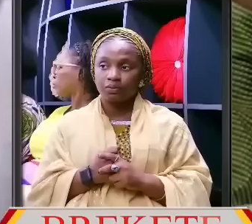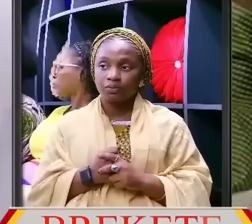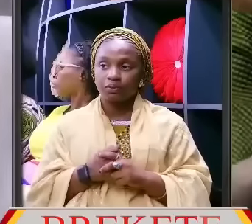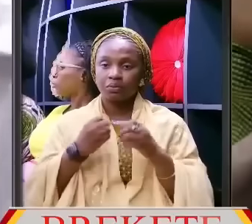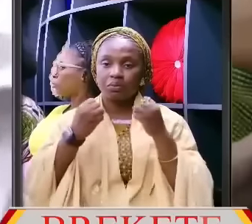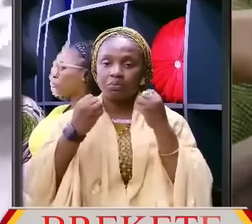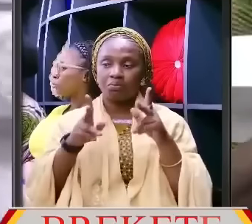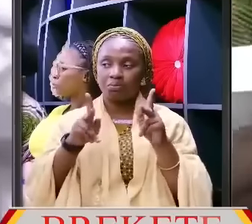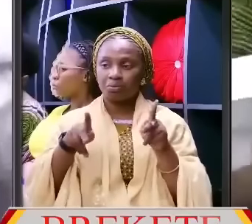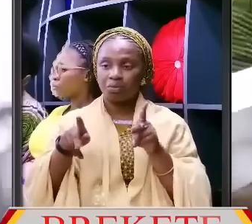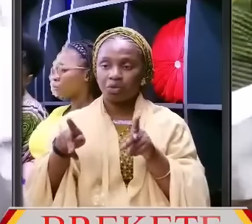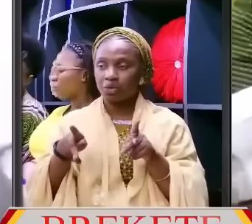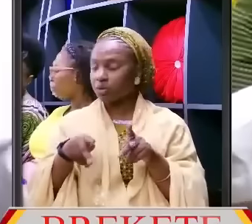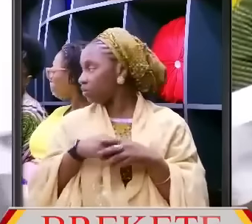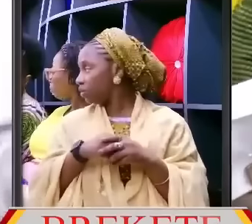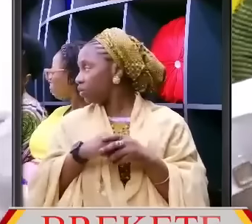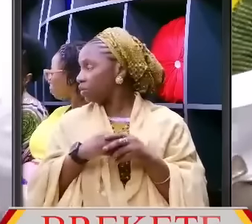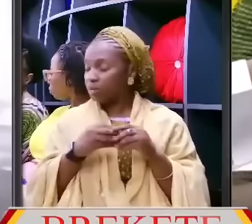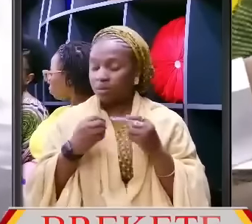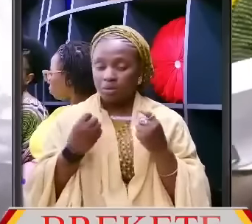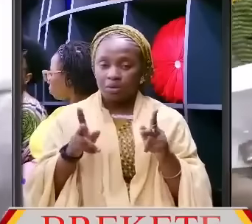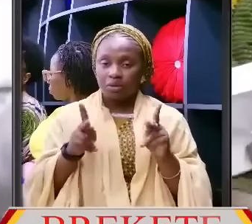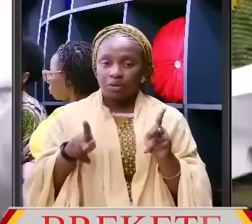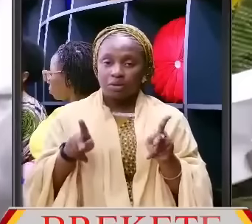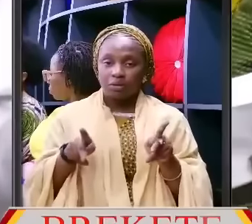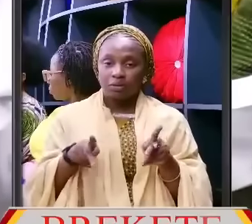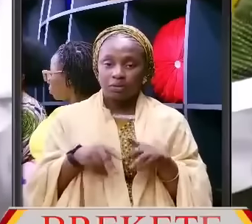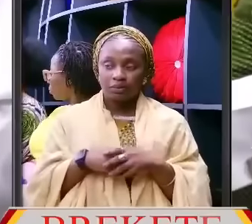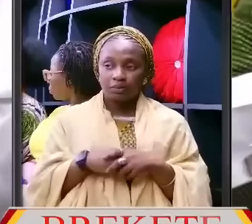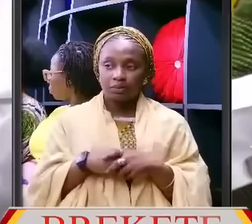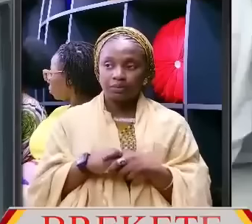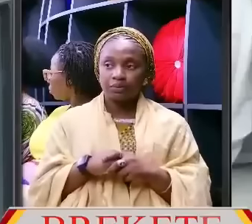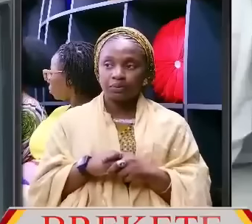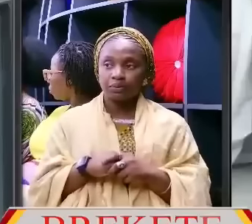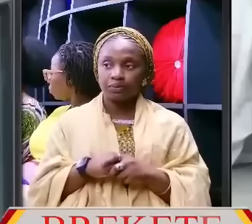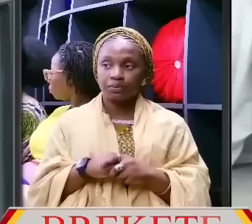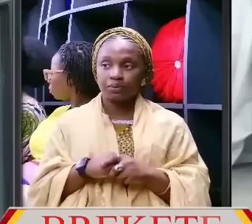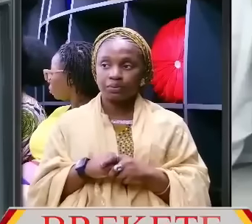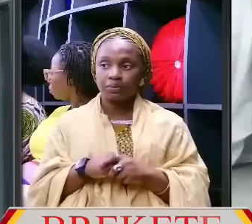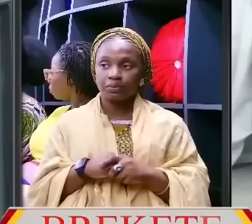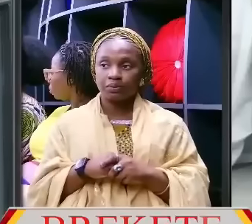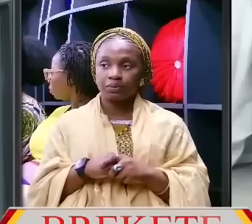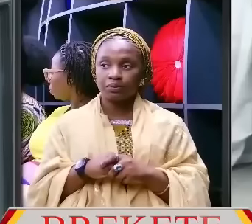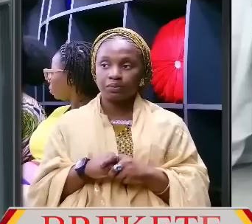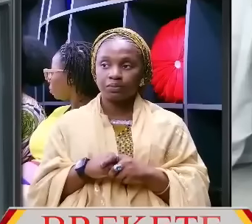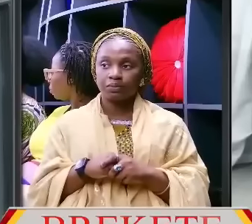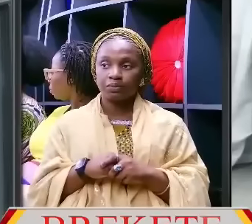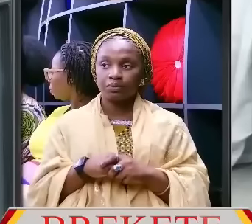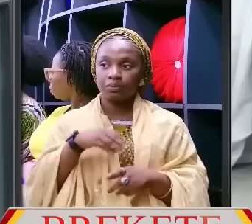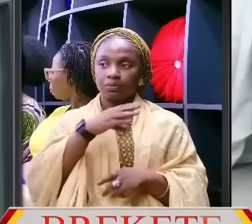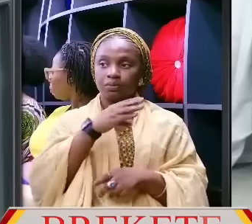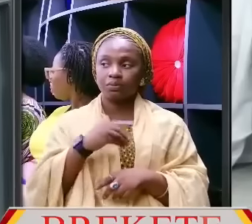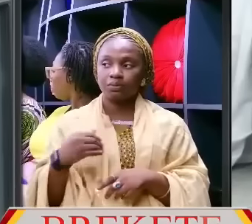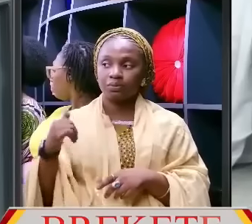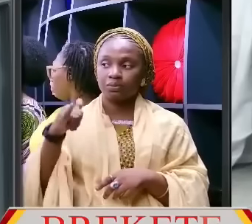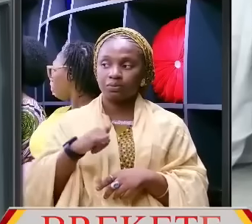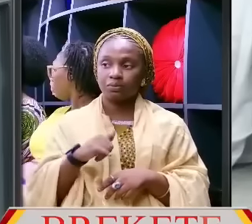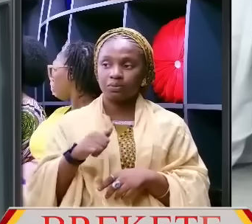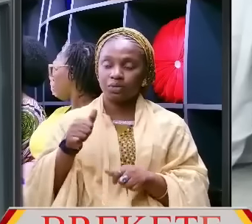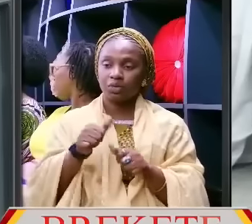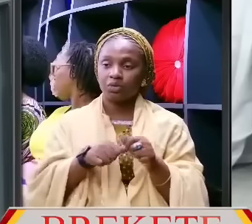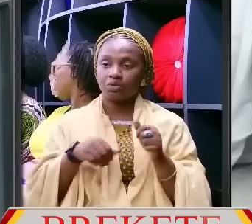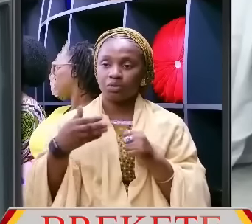My people they fear king. And they go put it. Sorry, sir. And they say anything I agree for this.